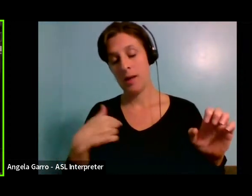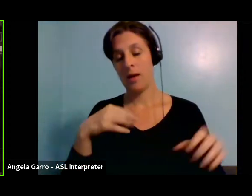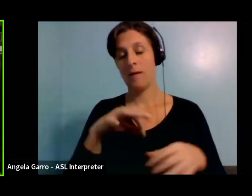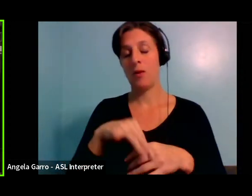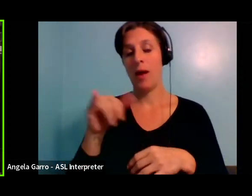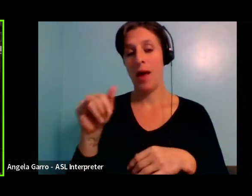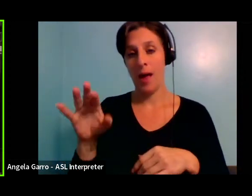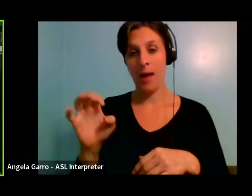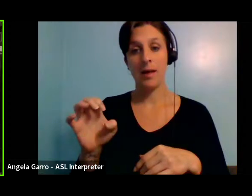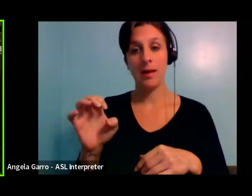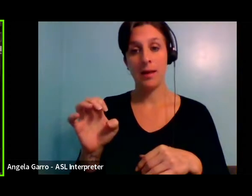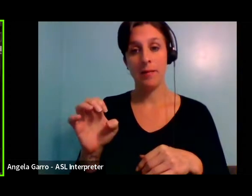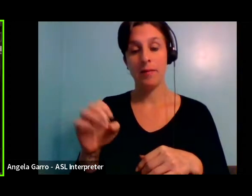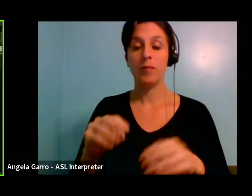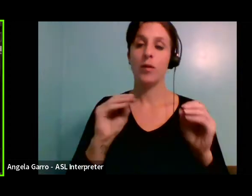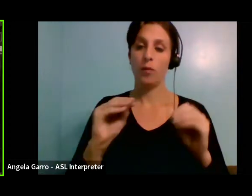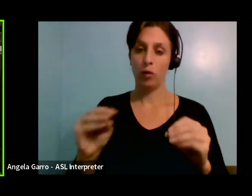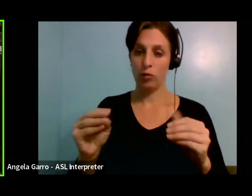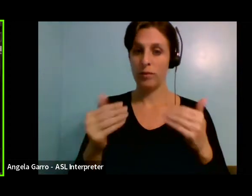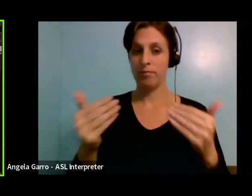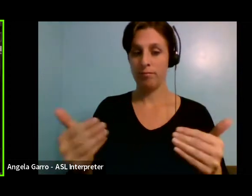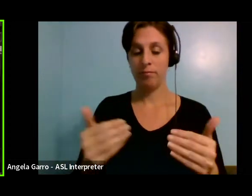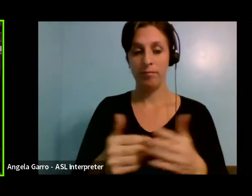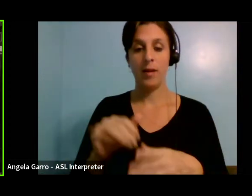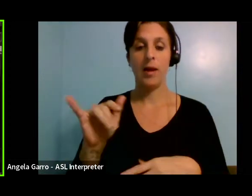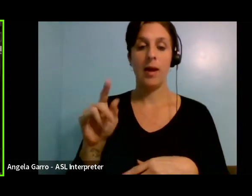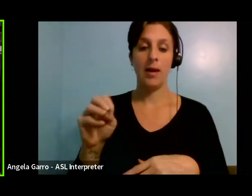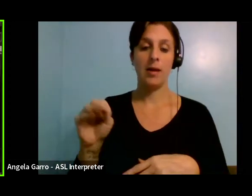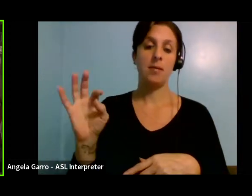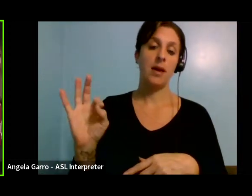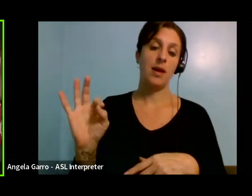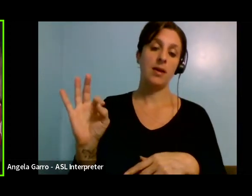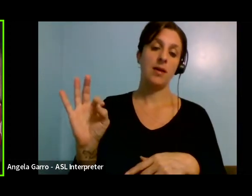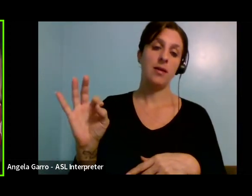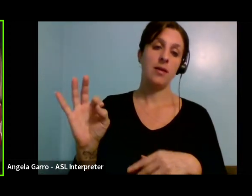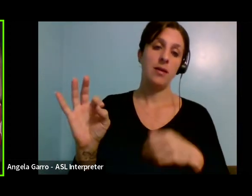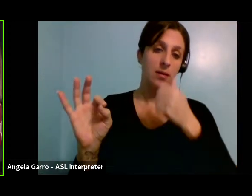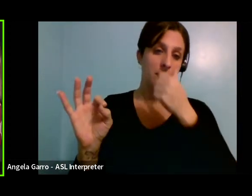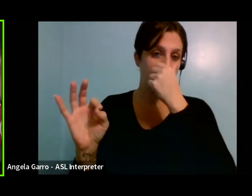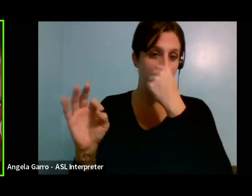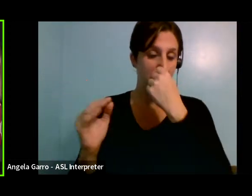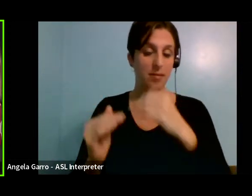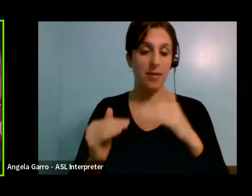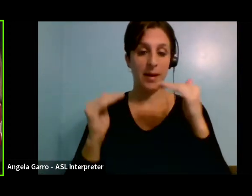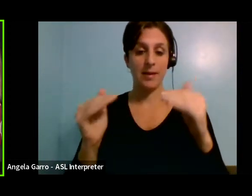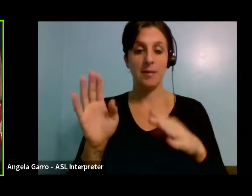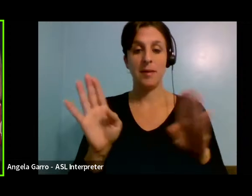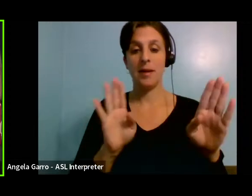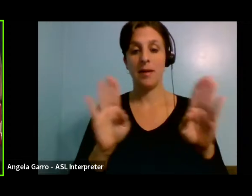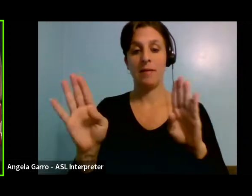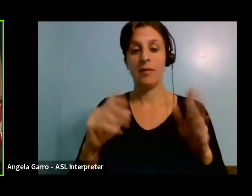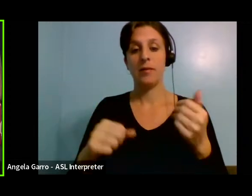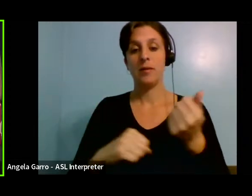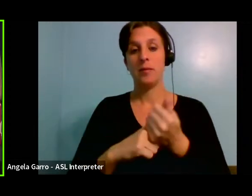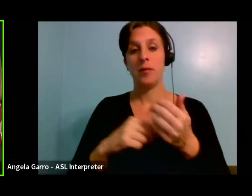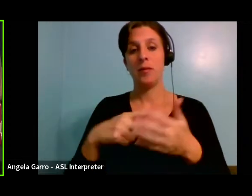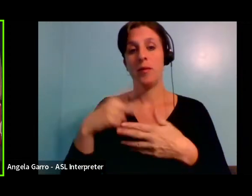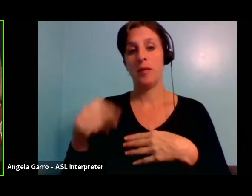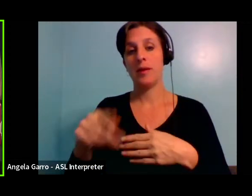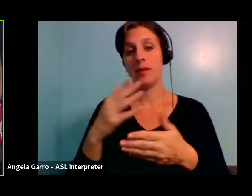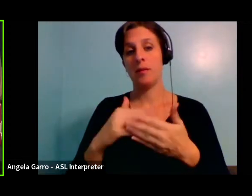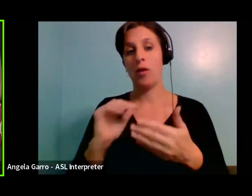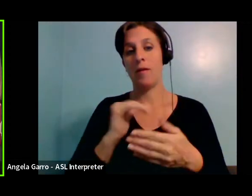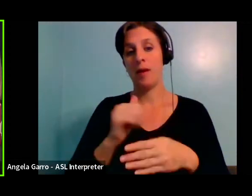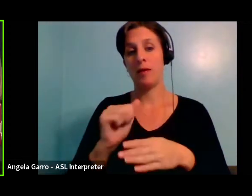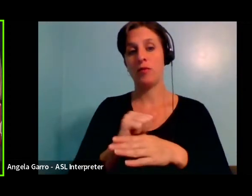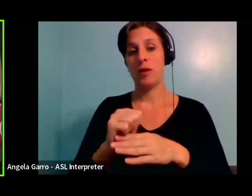aye. Motion carries. Item 9. Enhancing Behavior Support Program. Yes, this is part of our training program